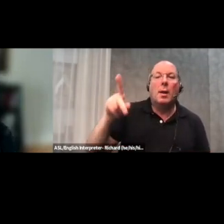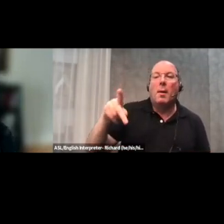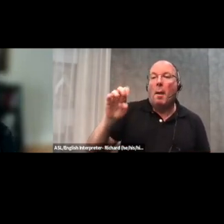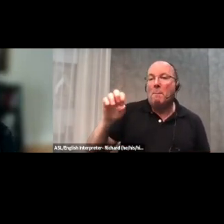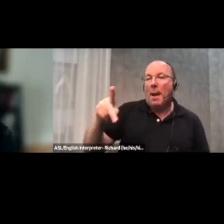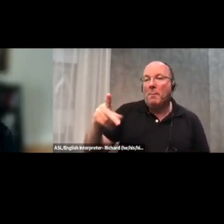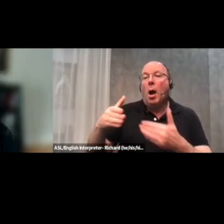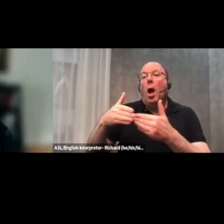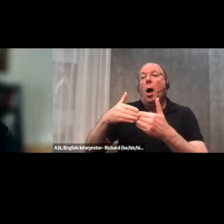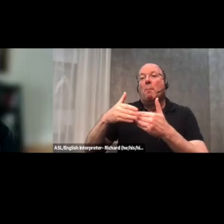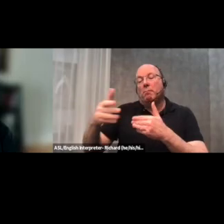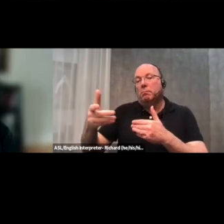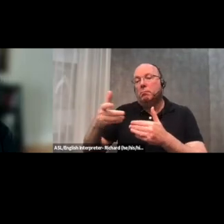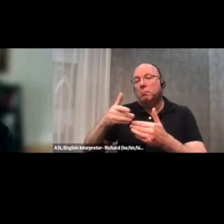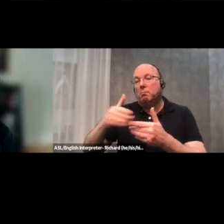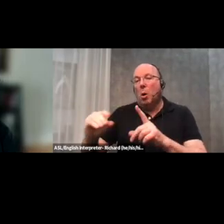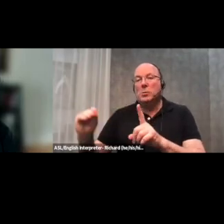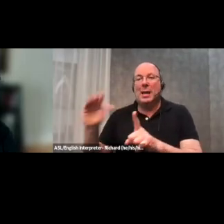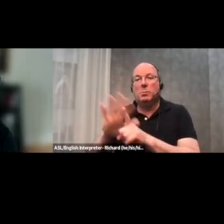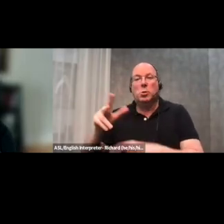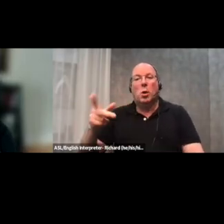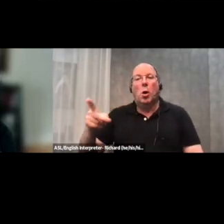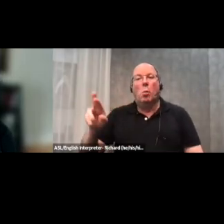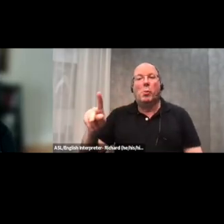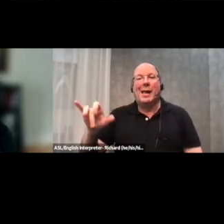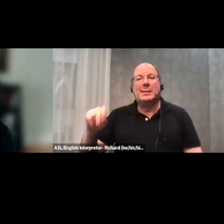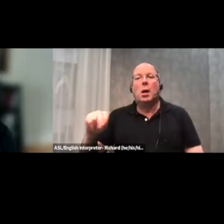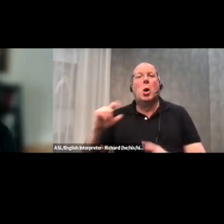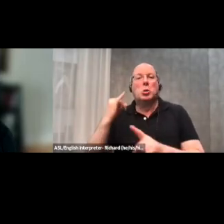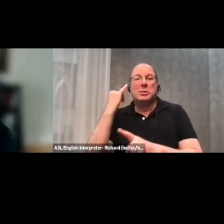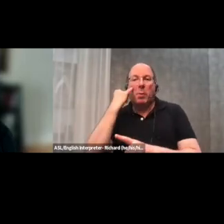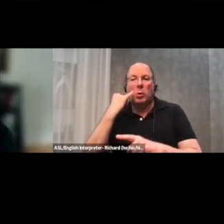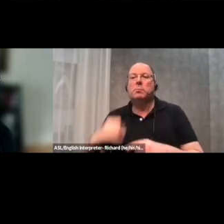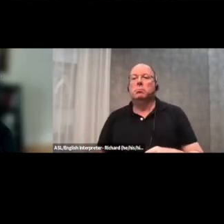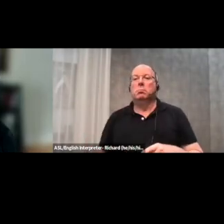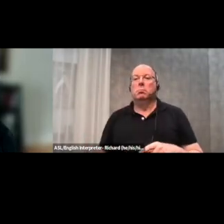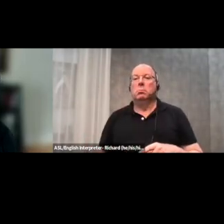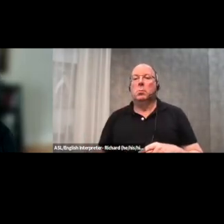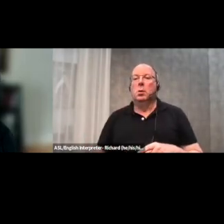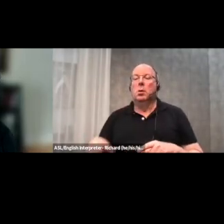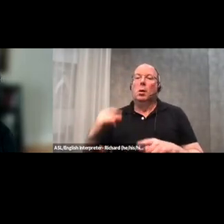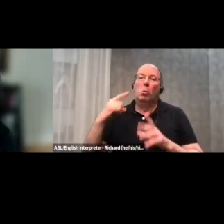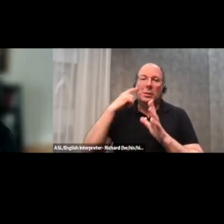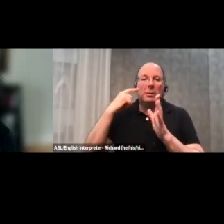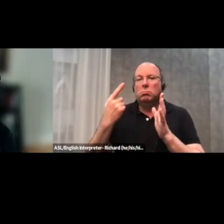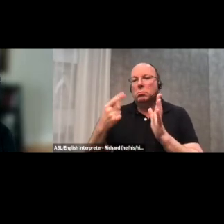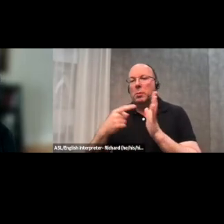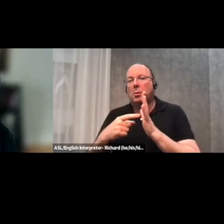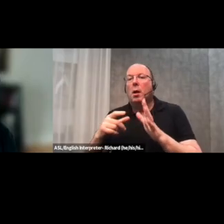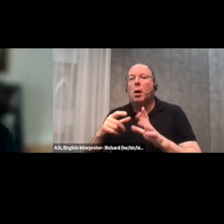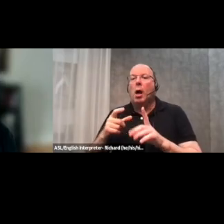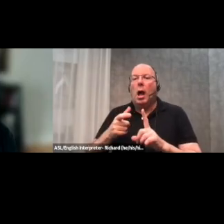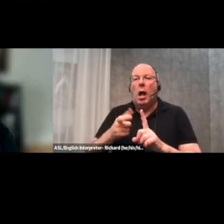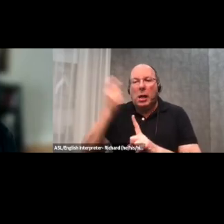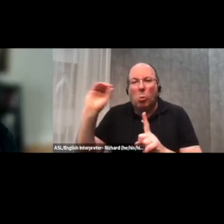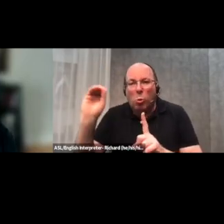post-exposure prophylaxis. So that is if I am exposed to HIV, for example, if I don't use a